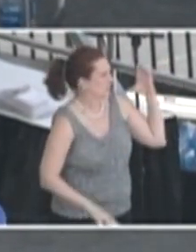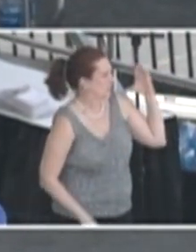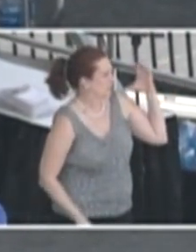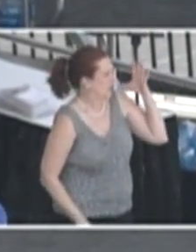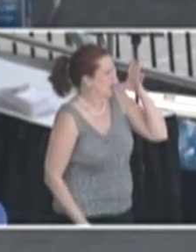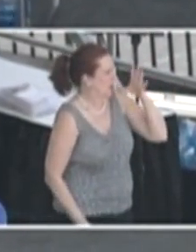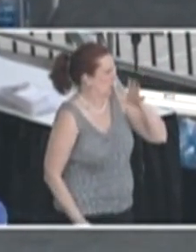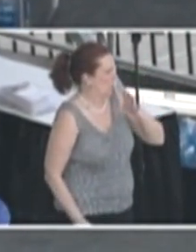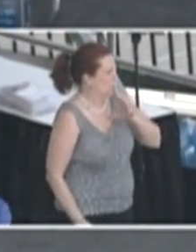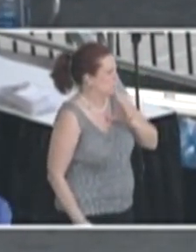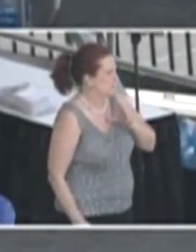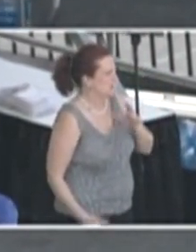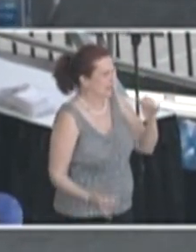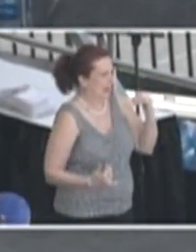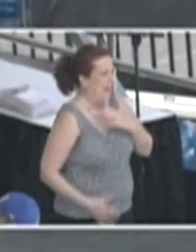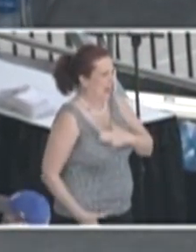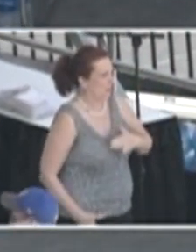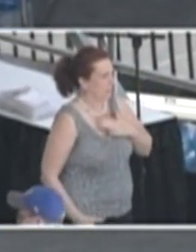podium,